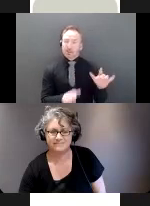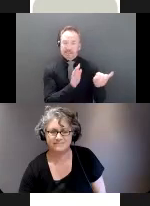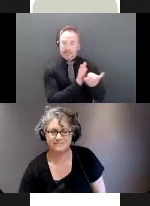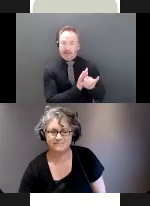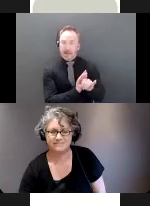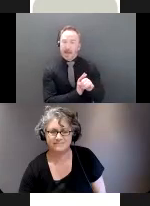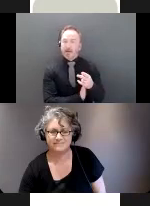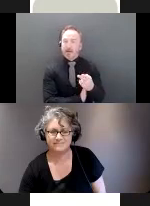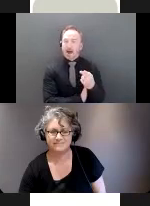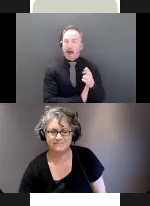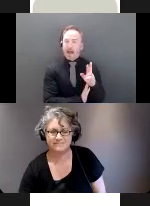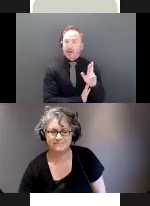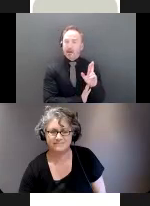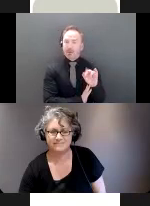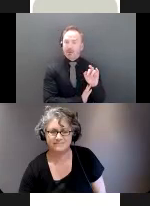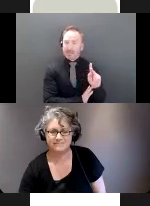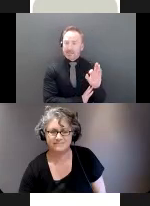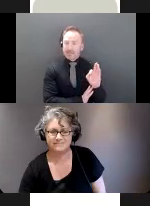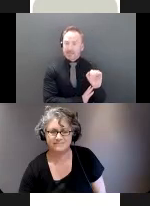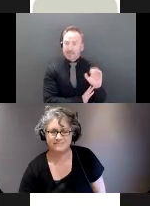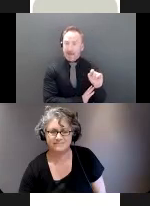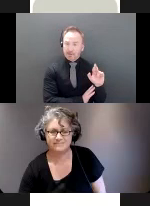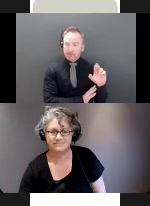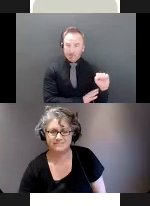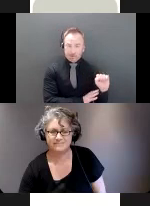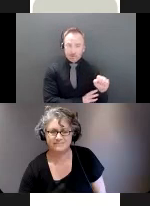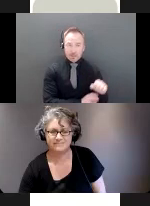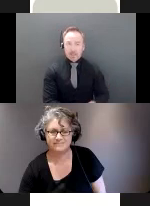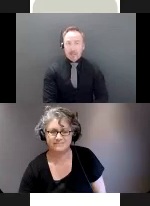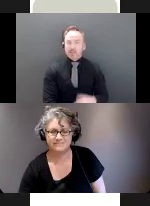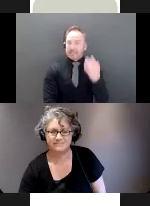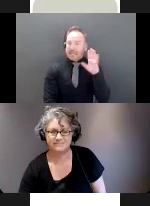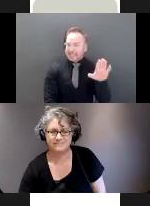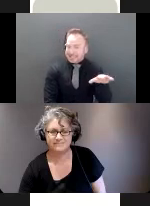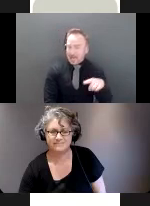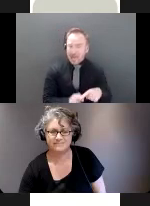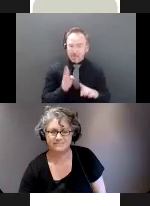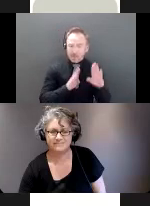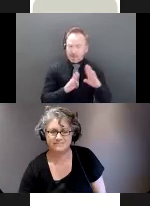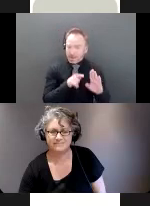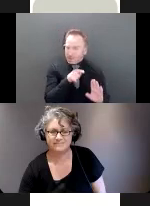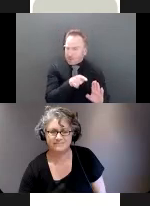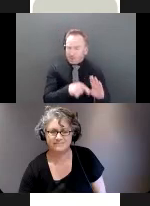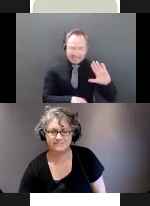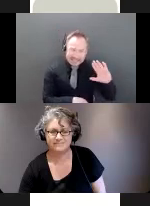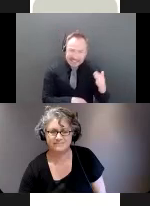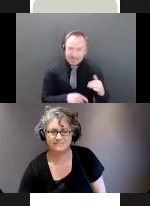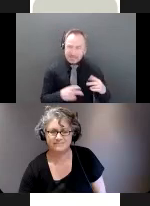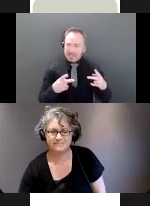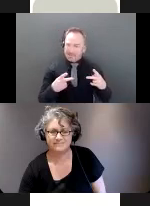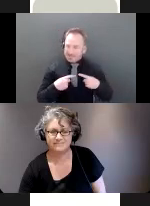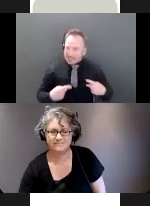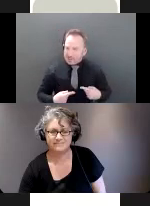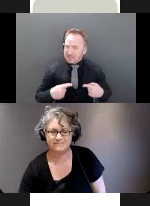planning. So this is just like an example sentence. Jean, I'm worried about you. You seem to be having a lot of physical injuries lately. And I also noticed you